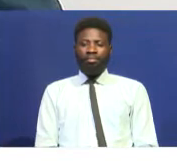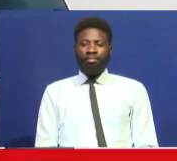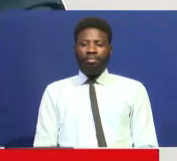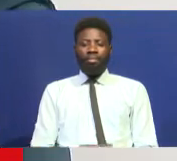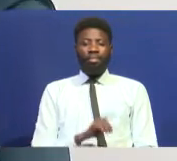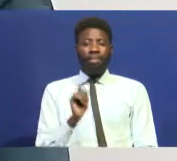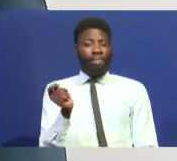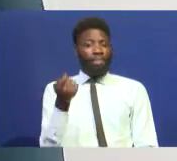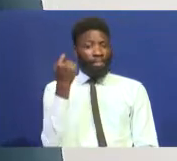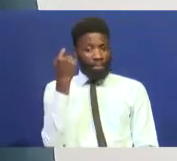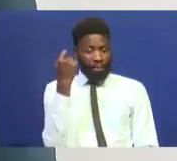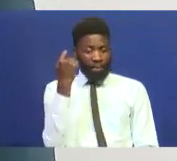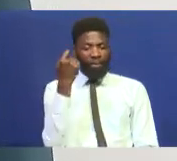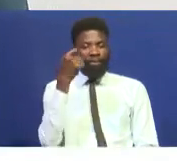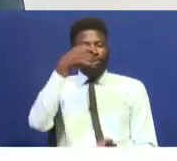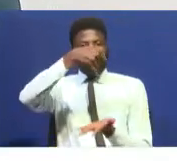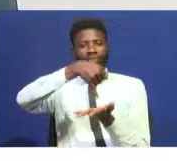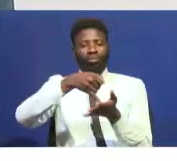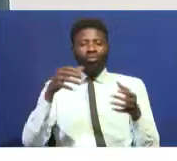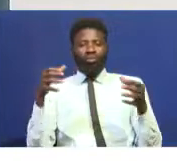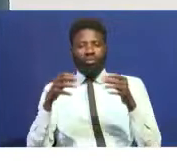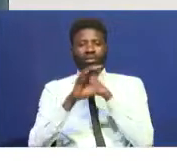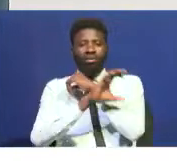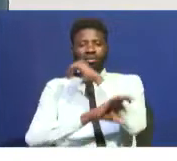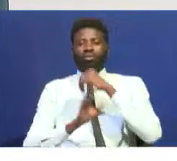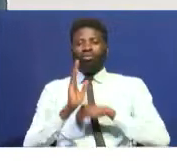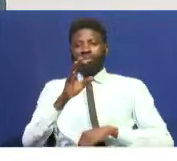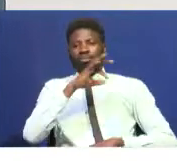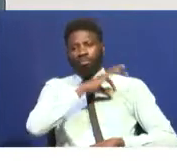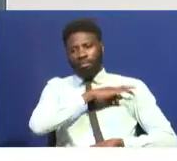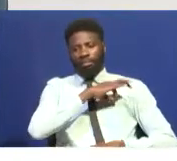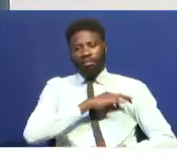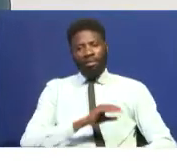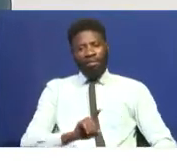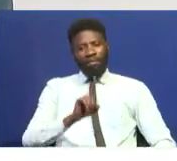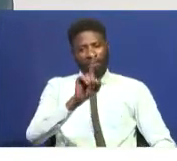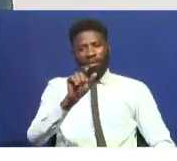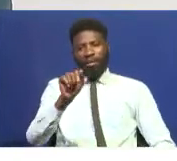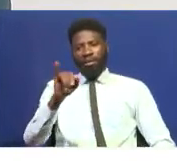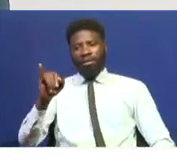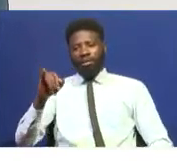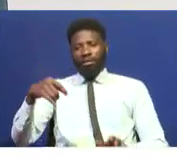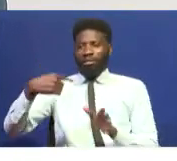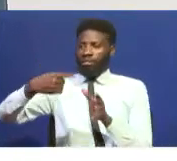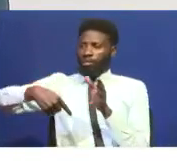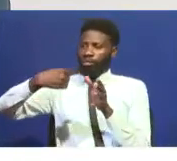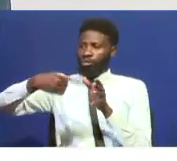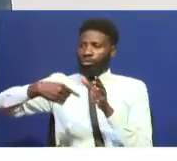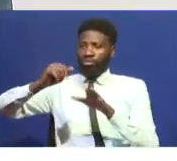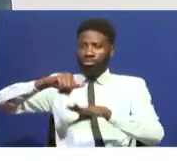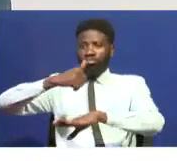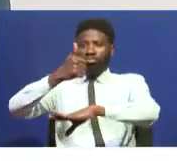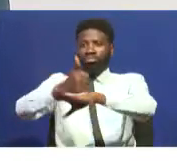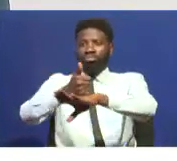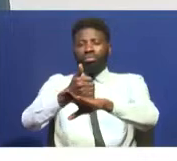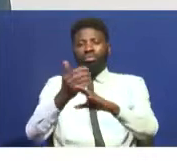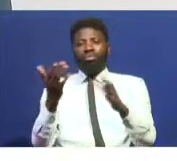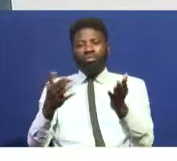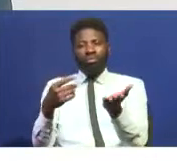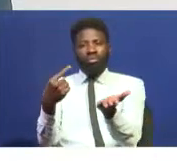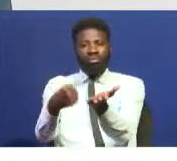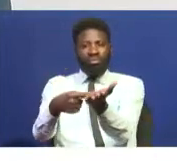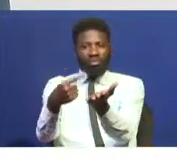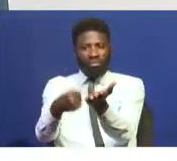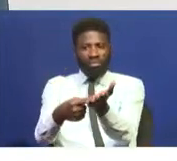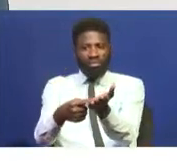Kenya is among countries set to benefit from the first artificial intelligence factory that will be stationed in Uganda.